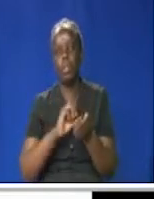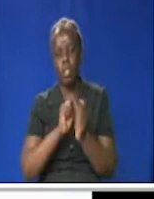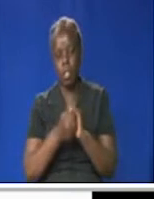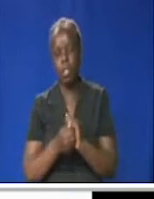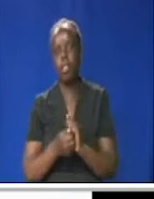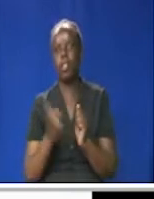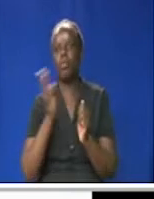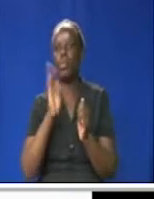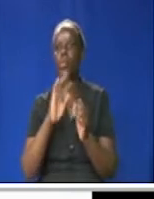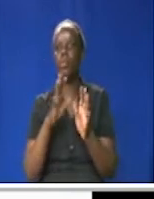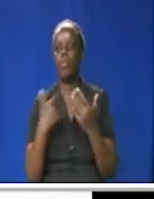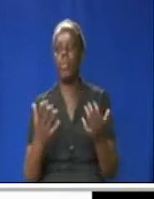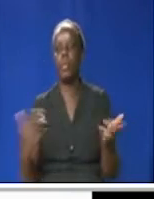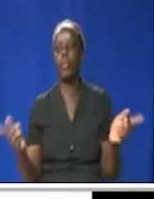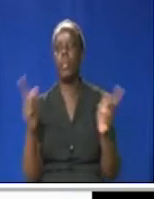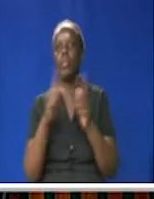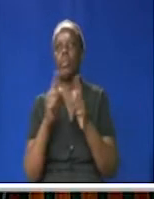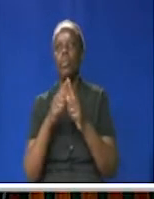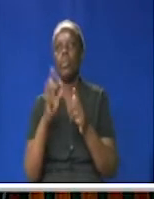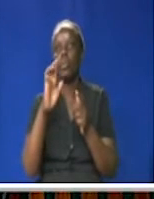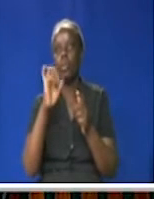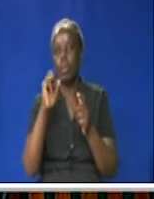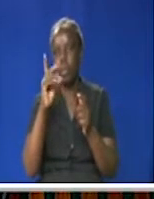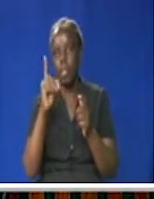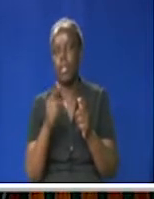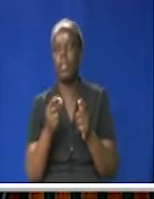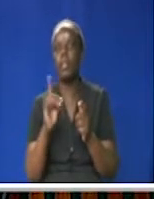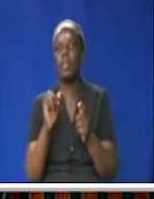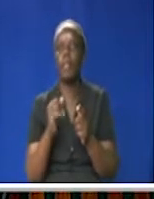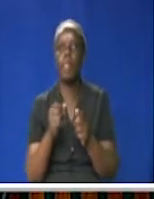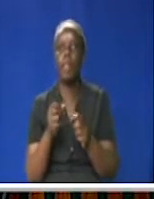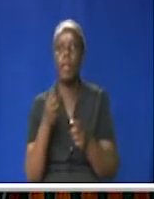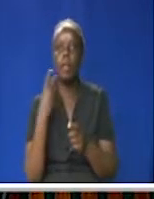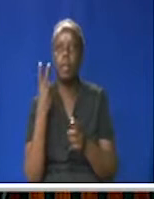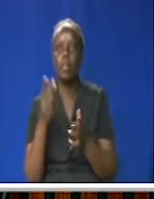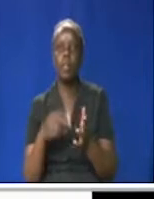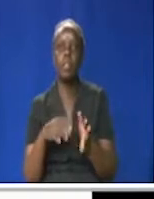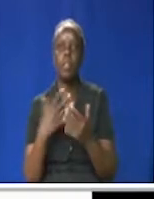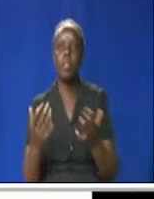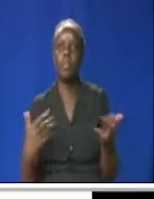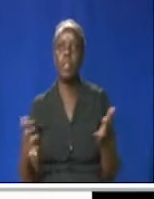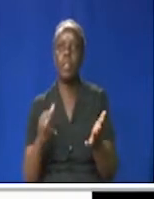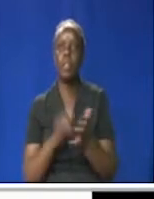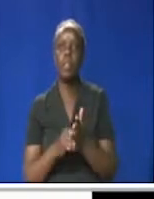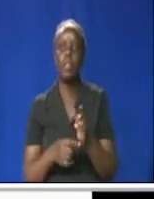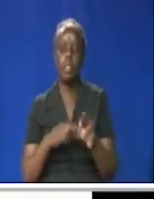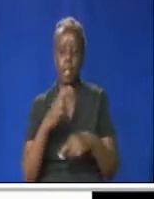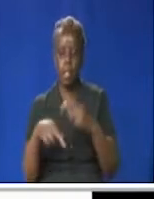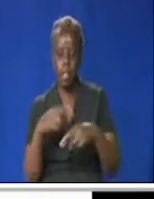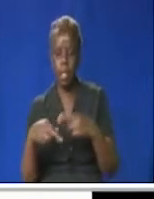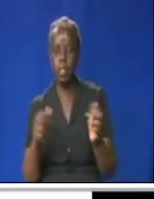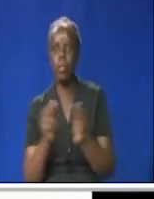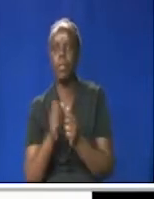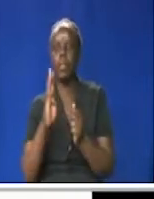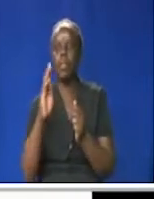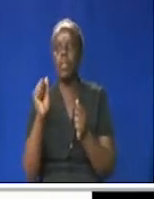litmus paper changes to red, that's an acid. 2 is a substance that reacts with a base